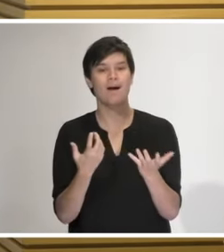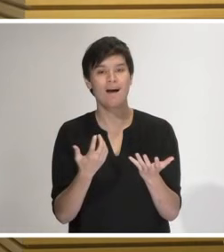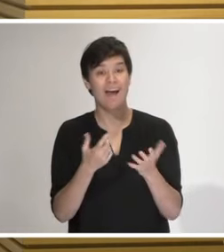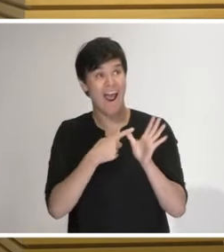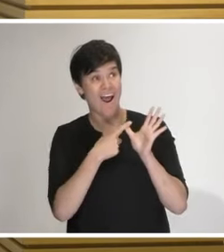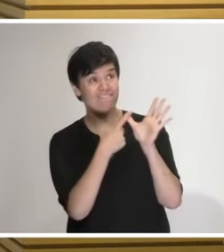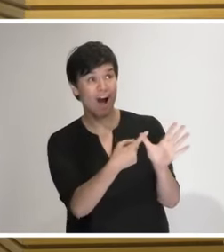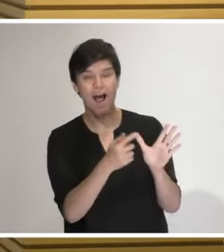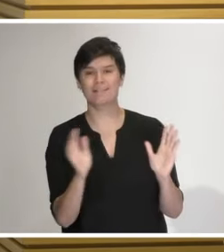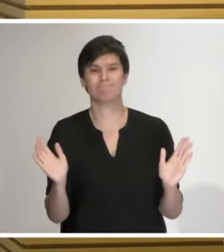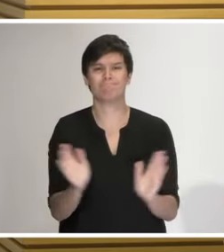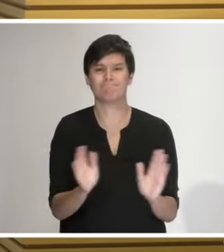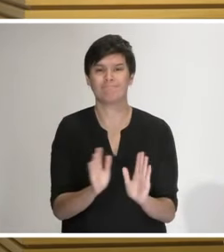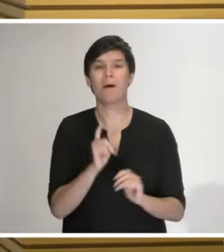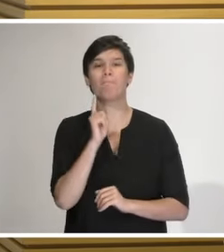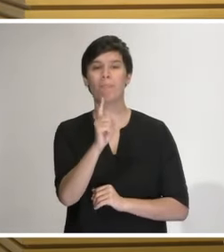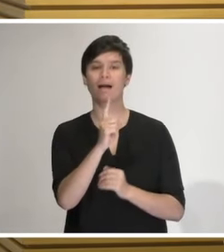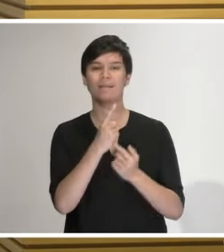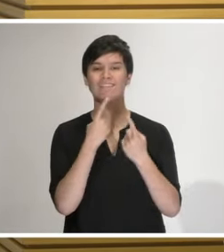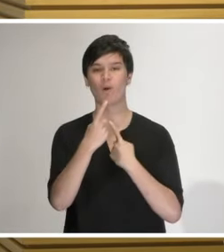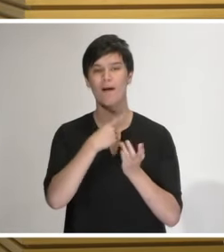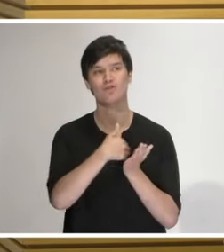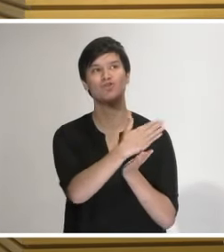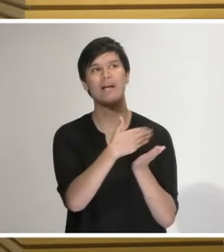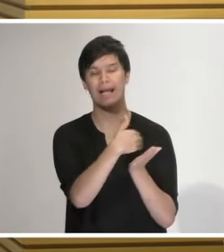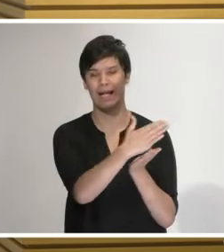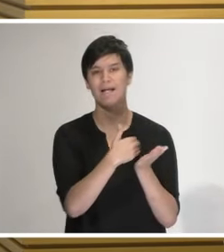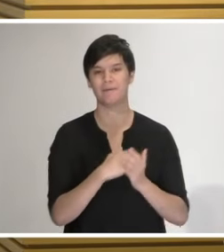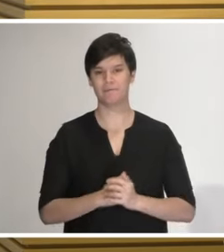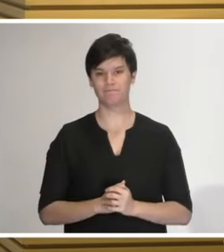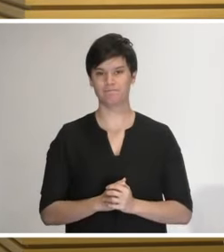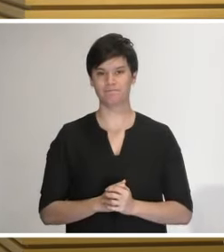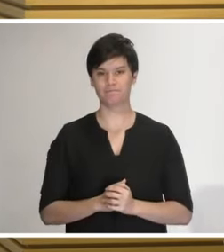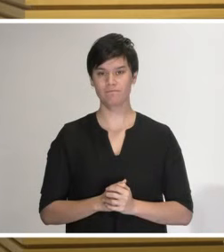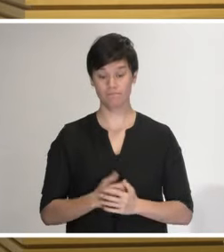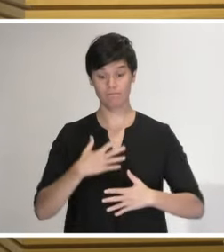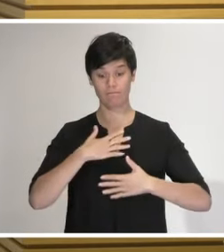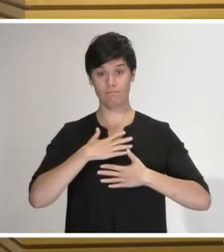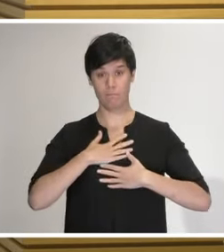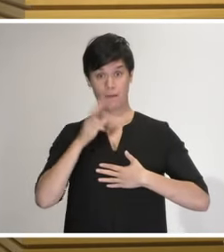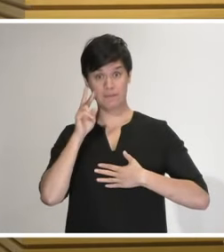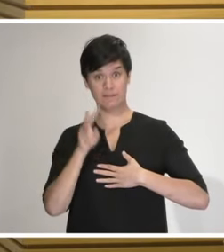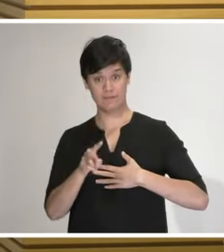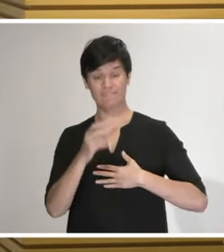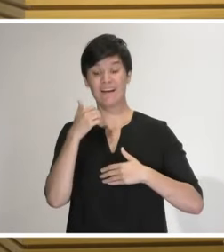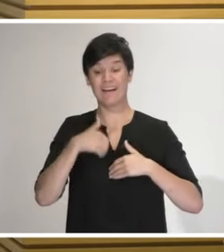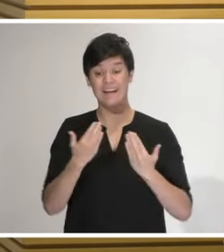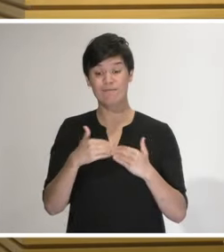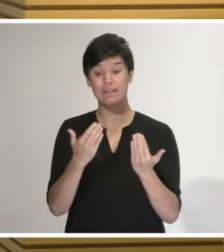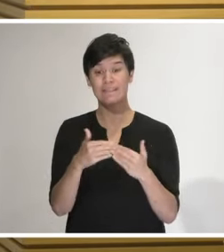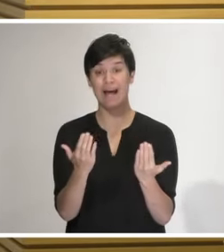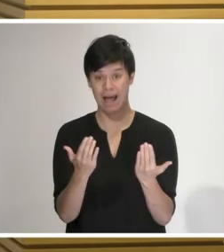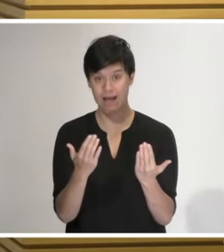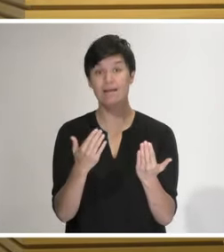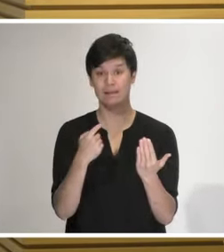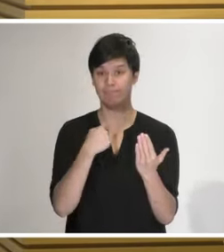share advice. Yes. Caroline, you might want to talk about that. And from a Director of Public Health perspective, I'm in daily contact with my colleagues, the